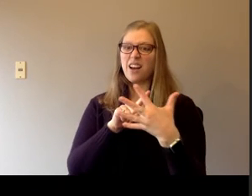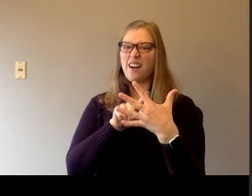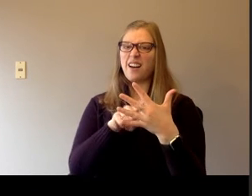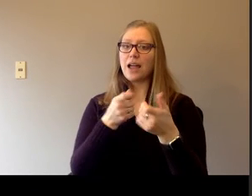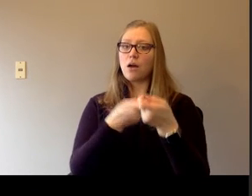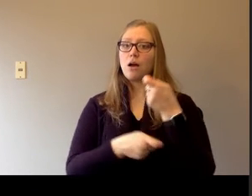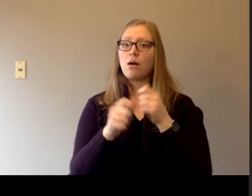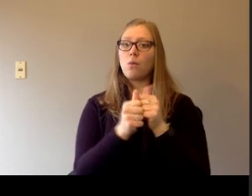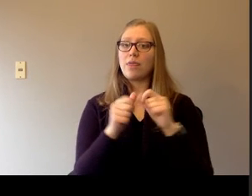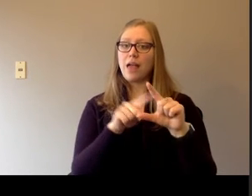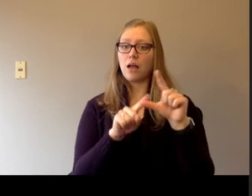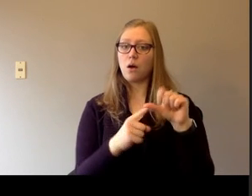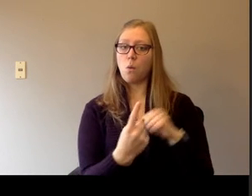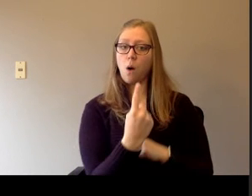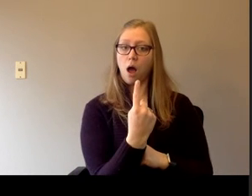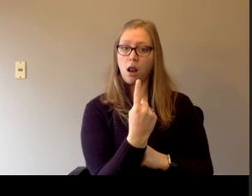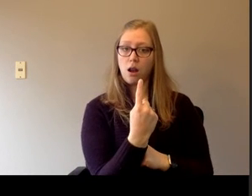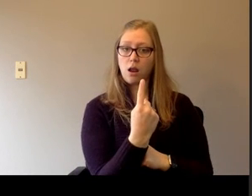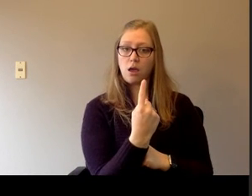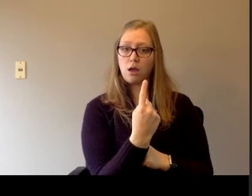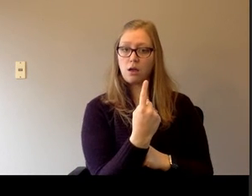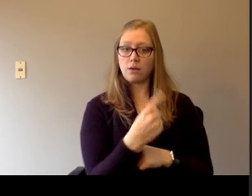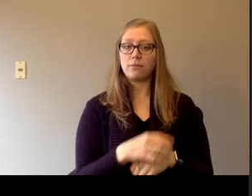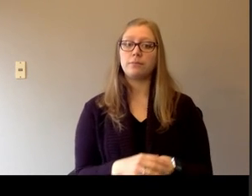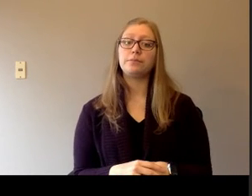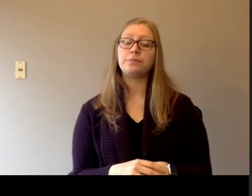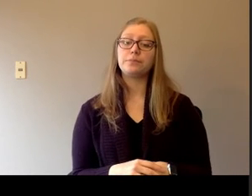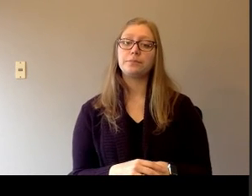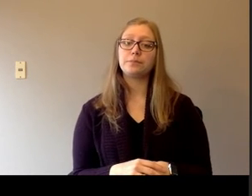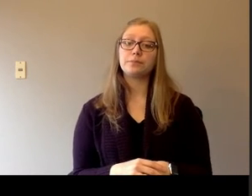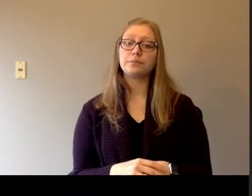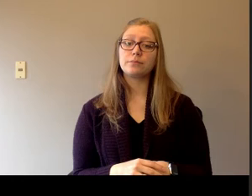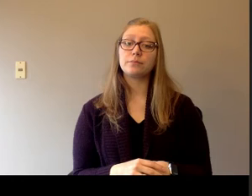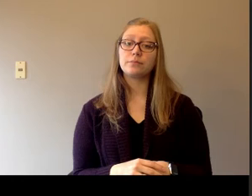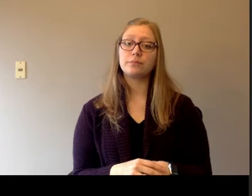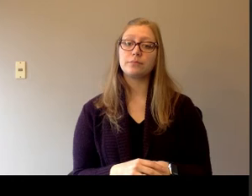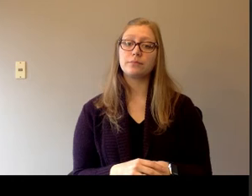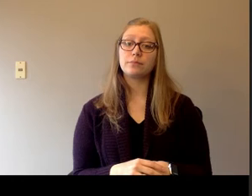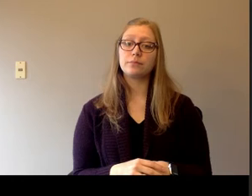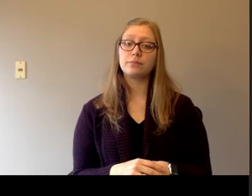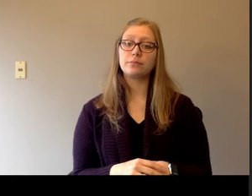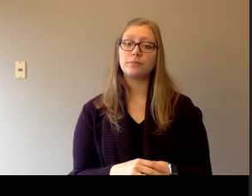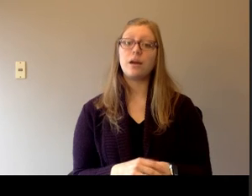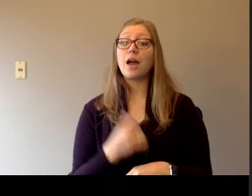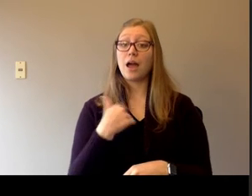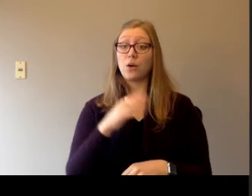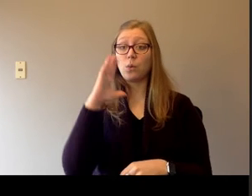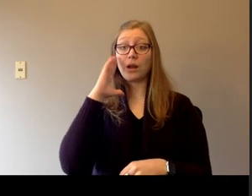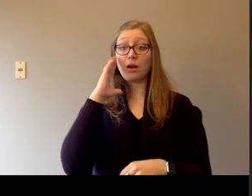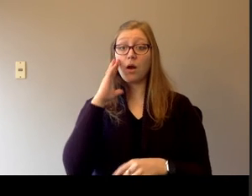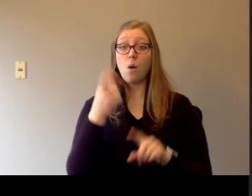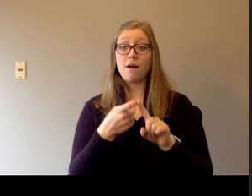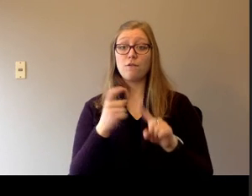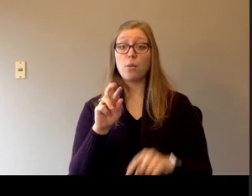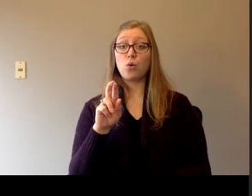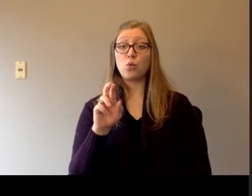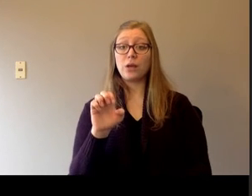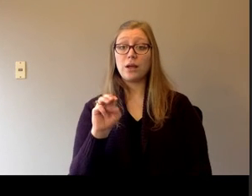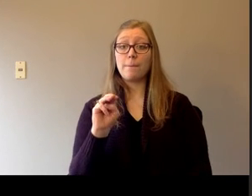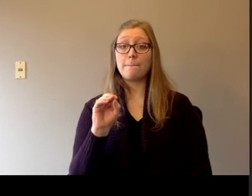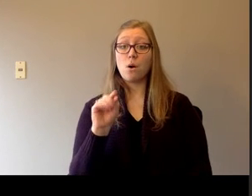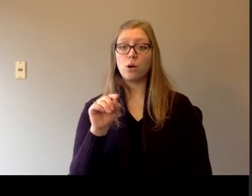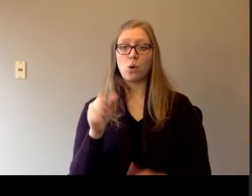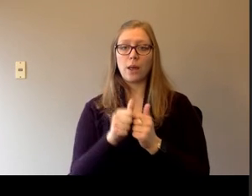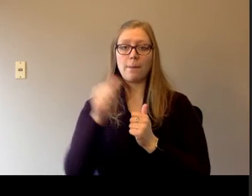remote exterior angle, angle 4, is always going to be equal to the sum of the two remote interior